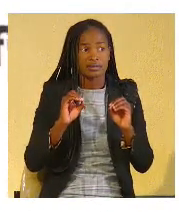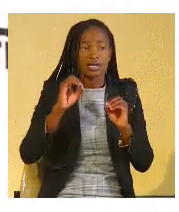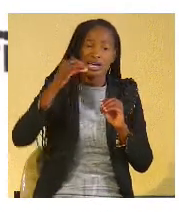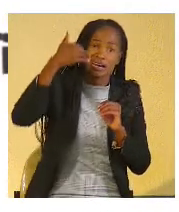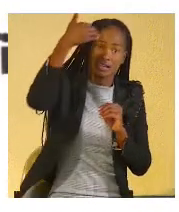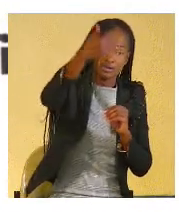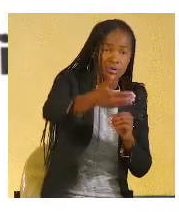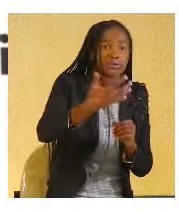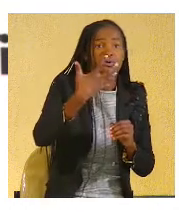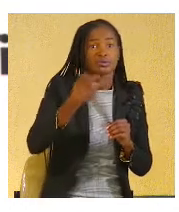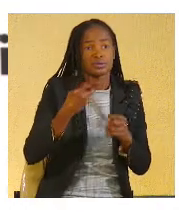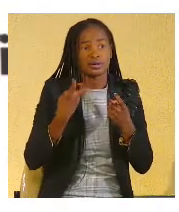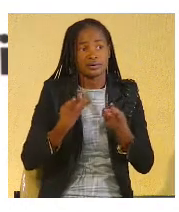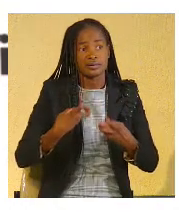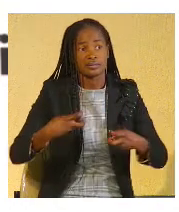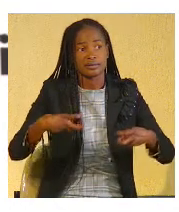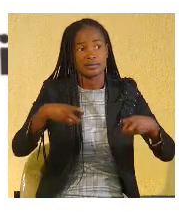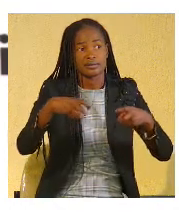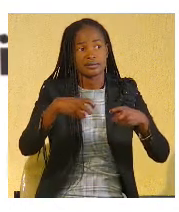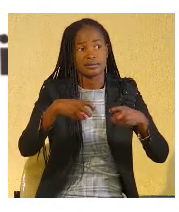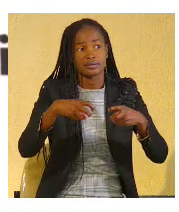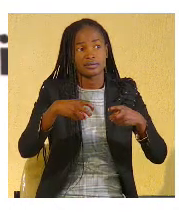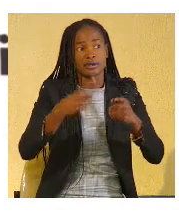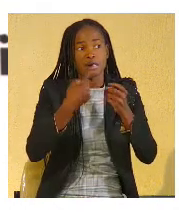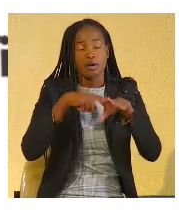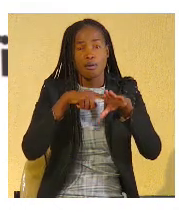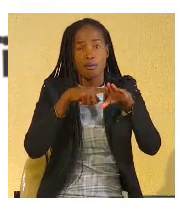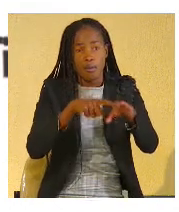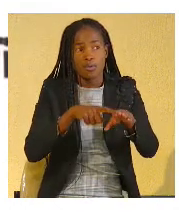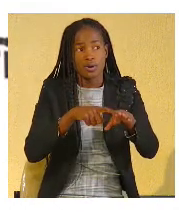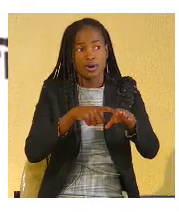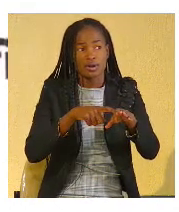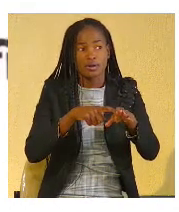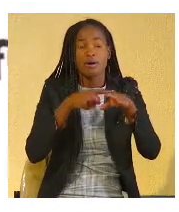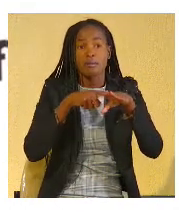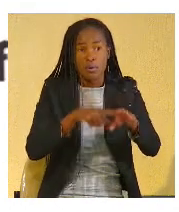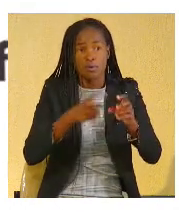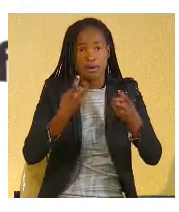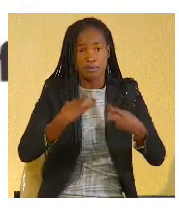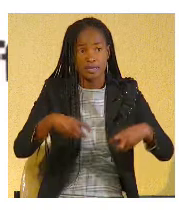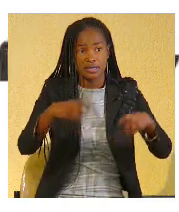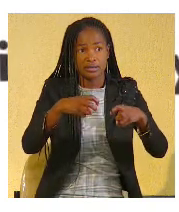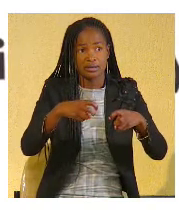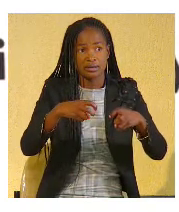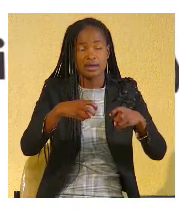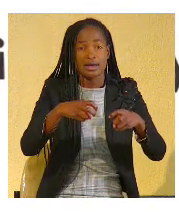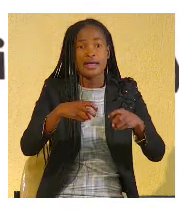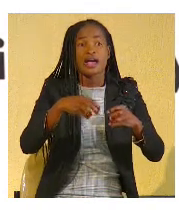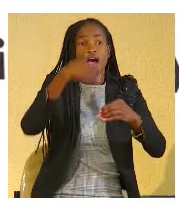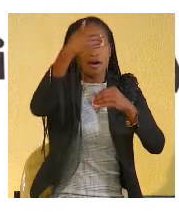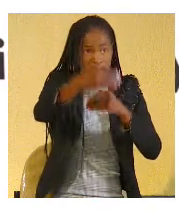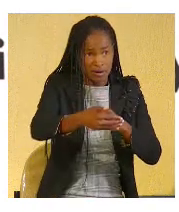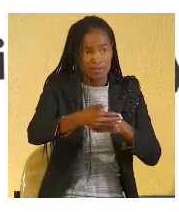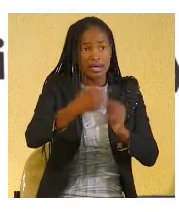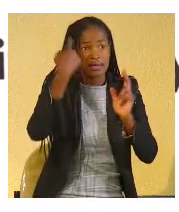cabinet meeting that will be sitting tomorrow, and after that, His Excellency the President is going to make an